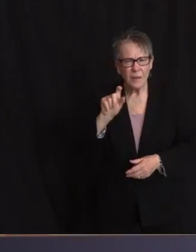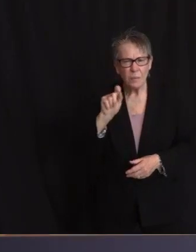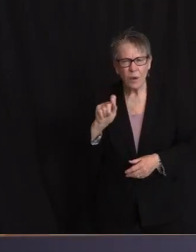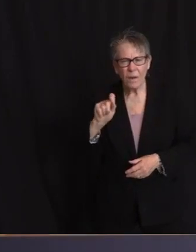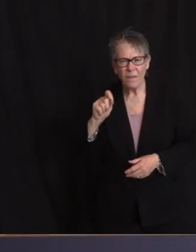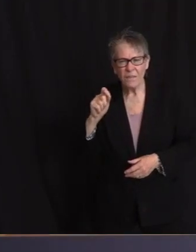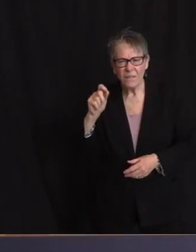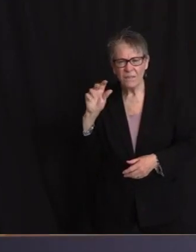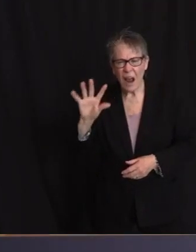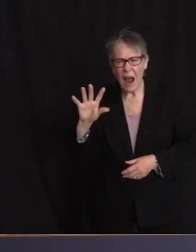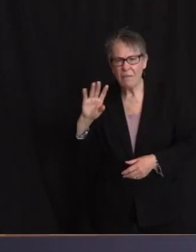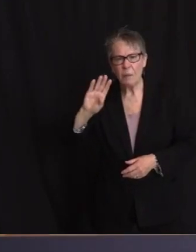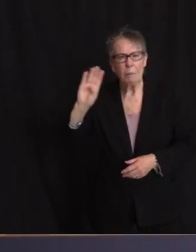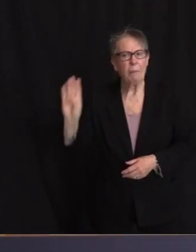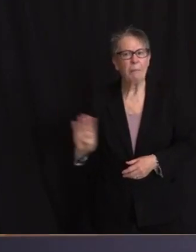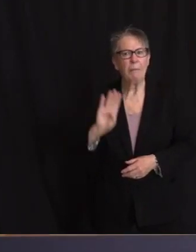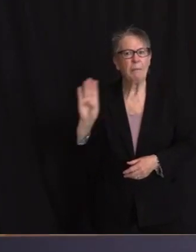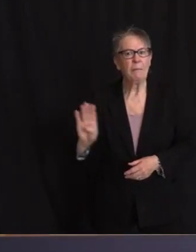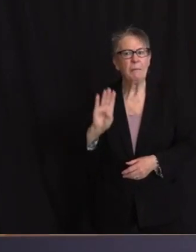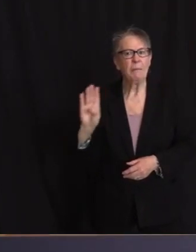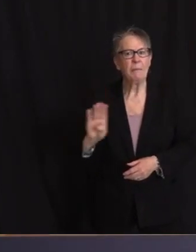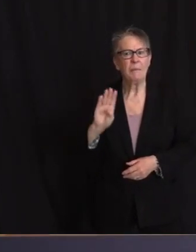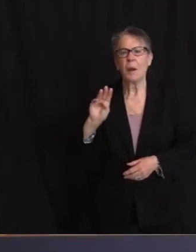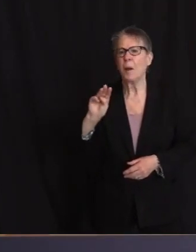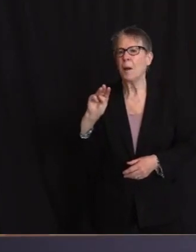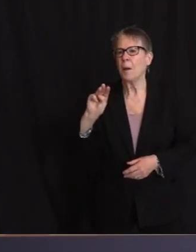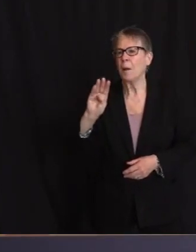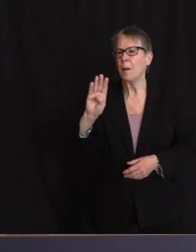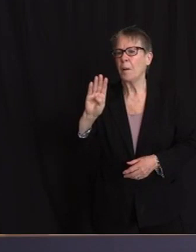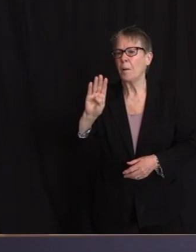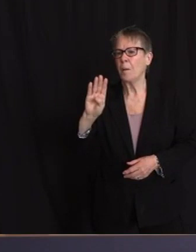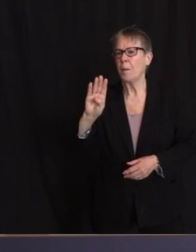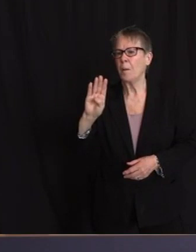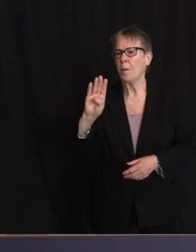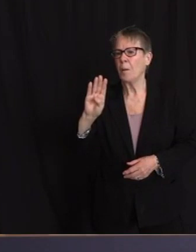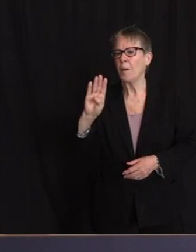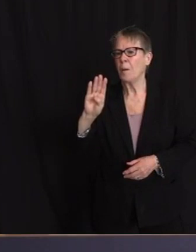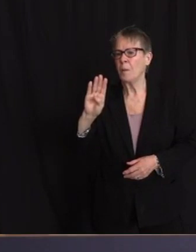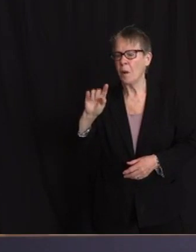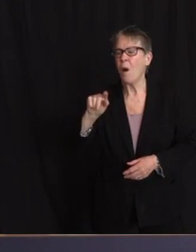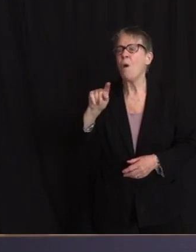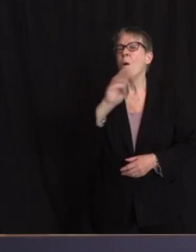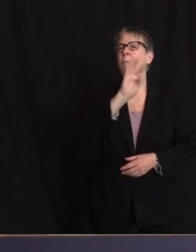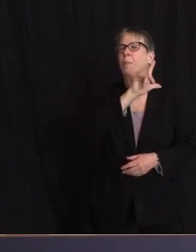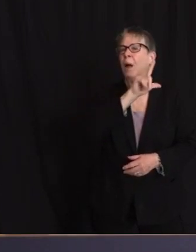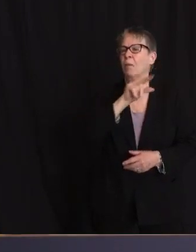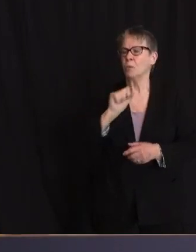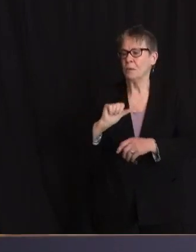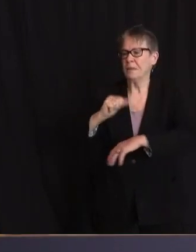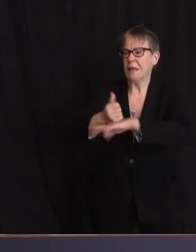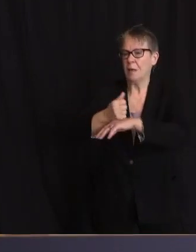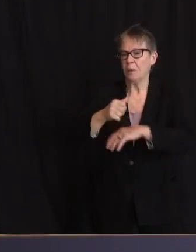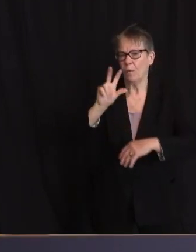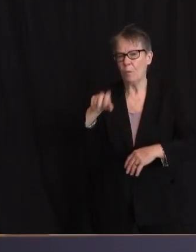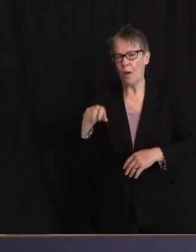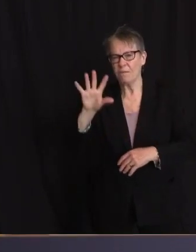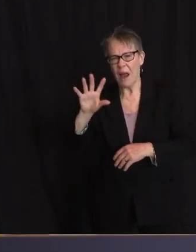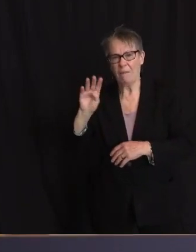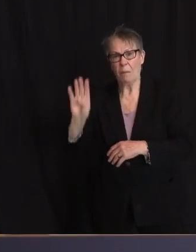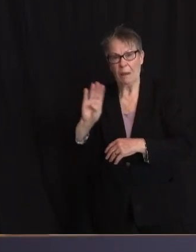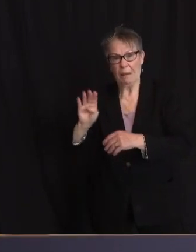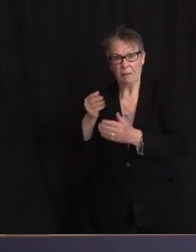businesses. I can't tell you specifically how it impacts the rural small businesses, but maybe, Paramel, you could follow up afterward,